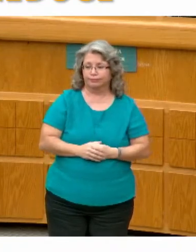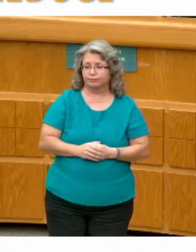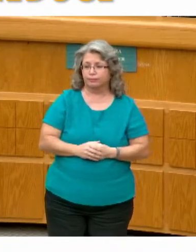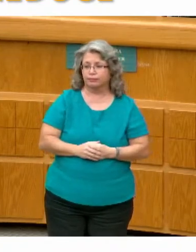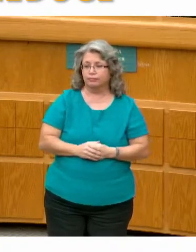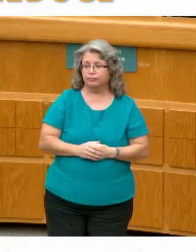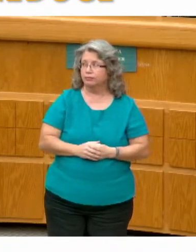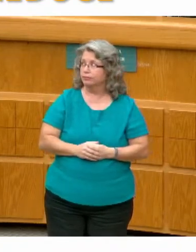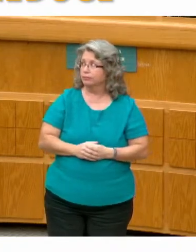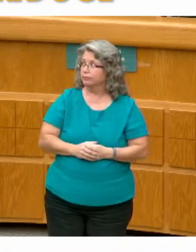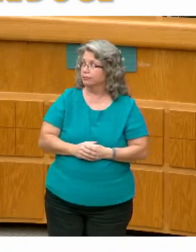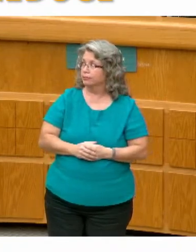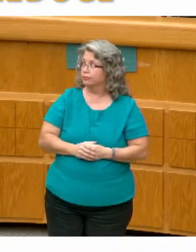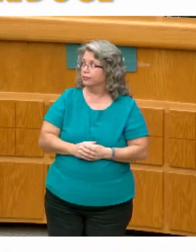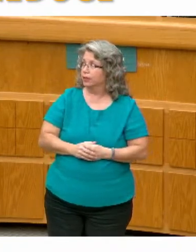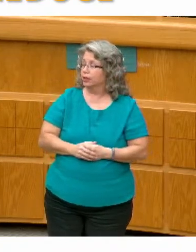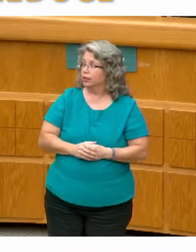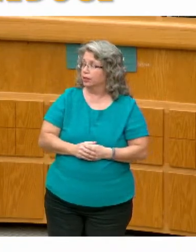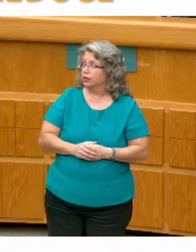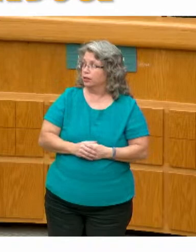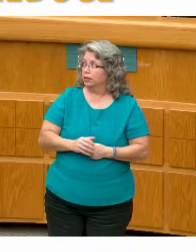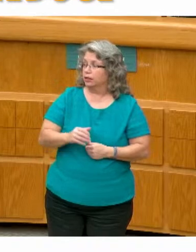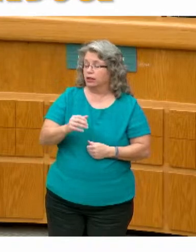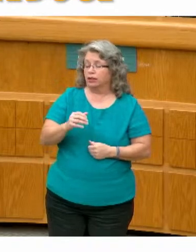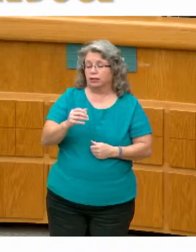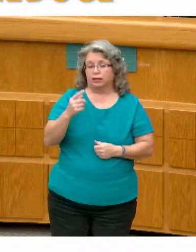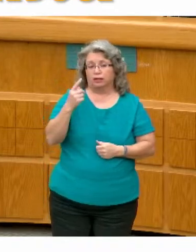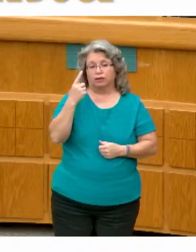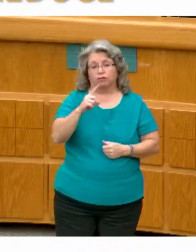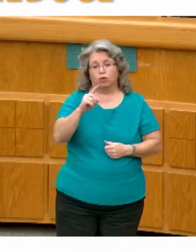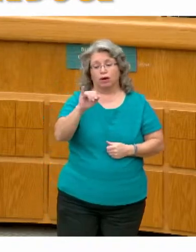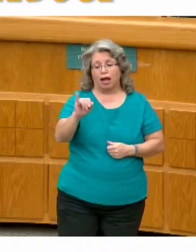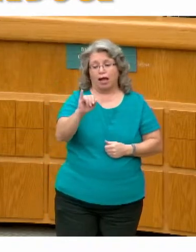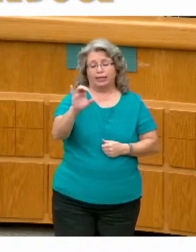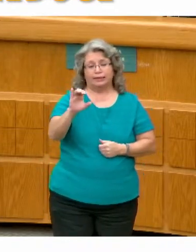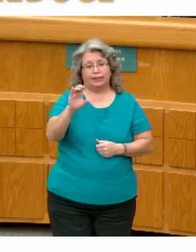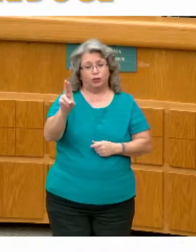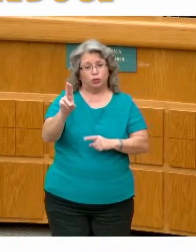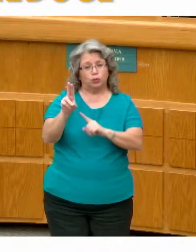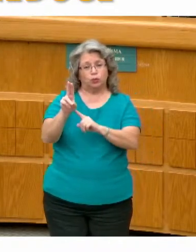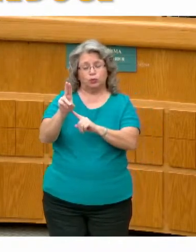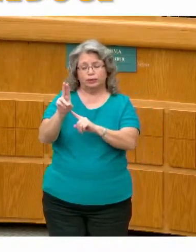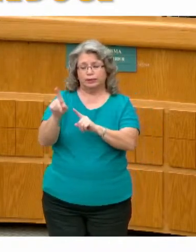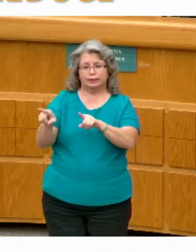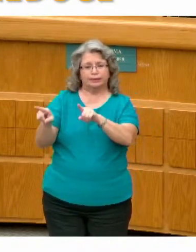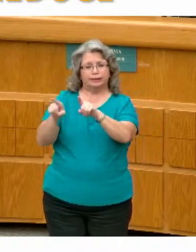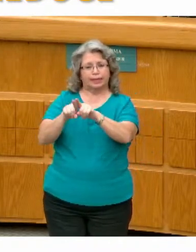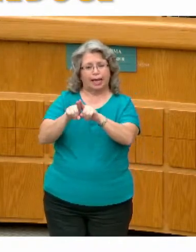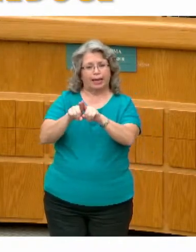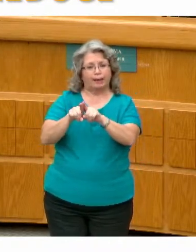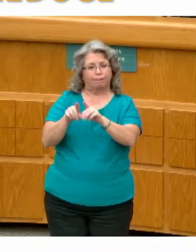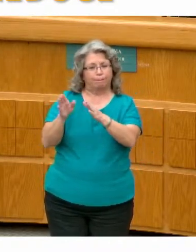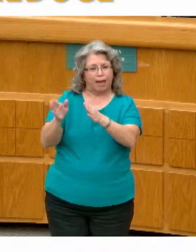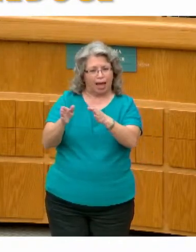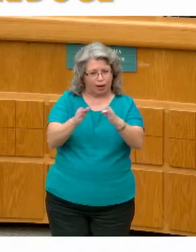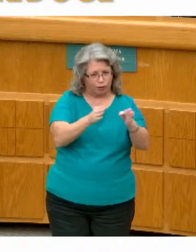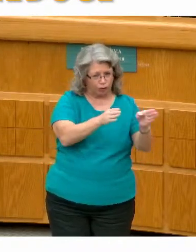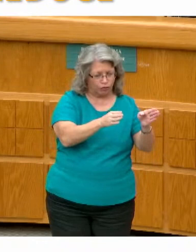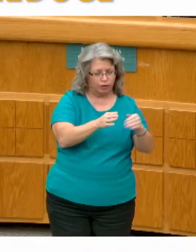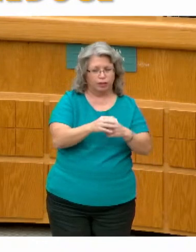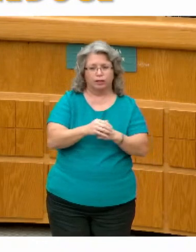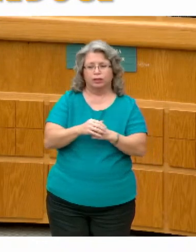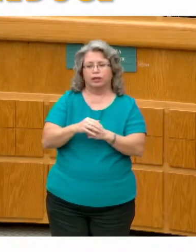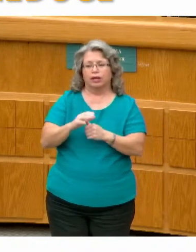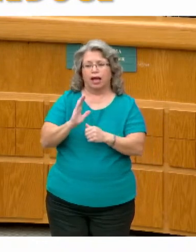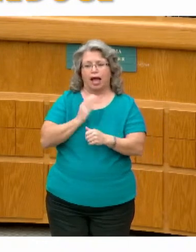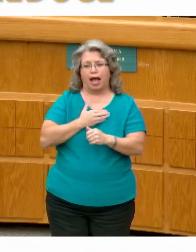So decreasing. Okay, for the ICU, we have about the same pattern, but in this case, the peak was